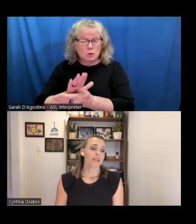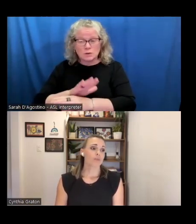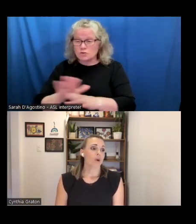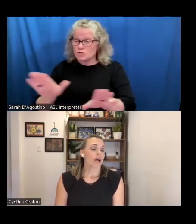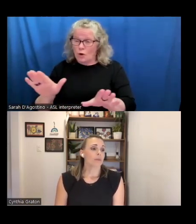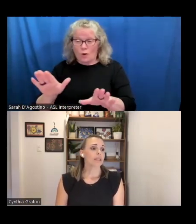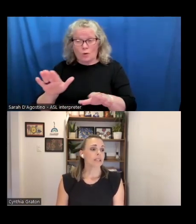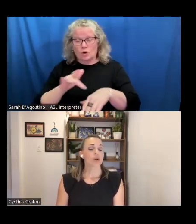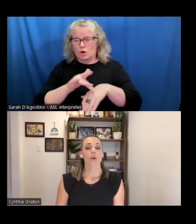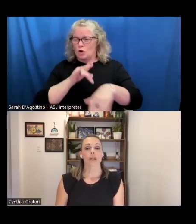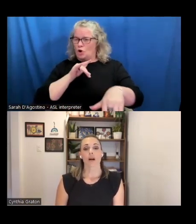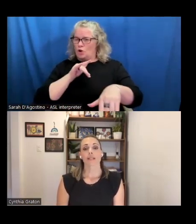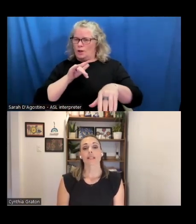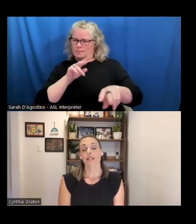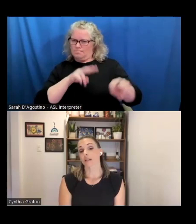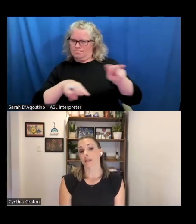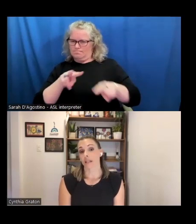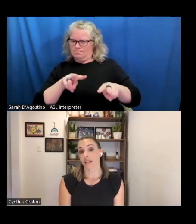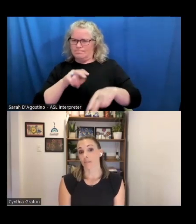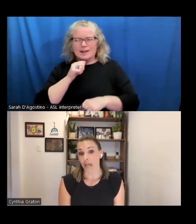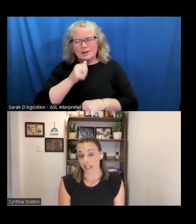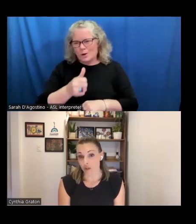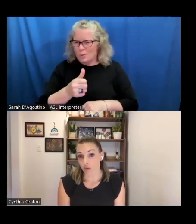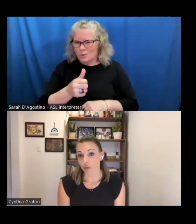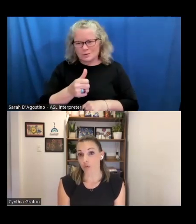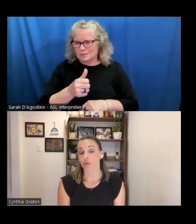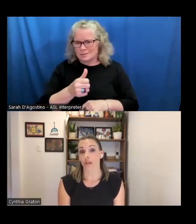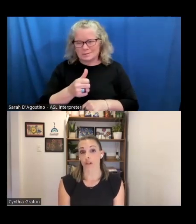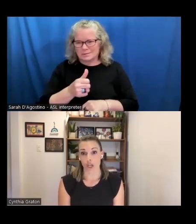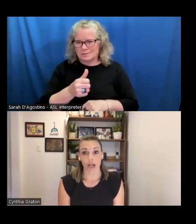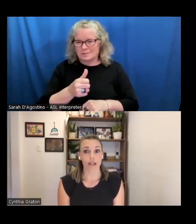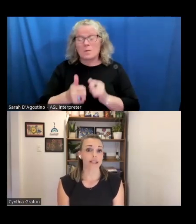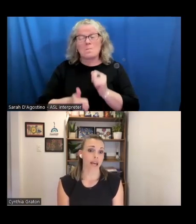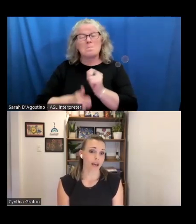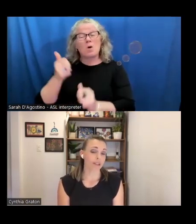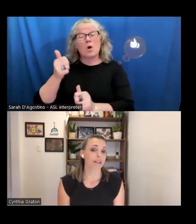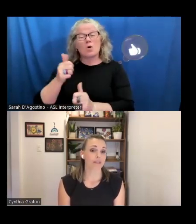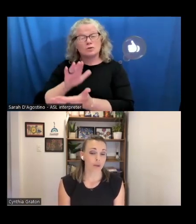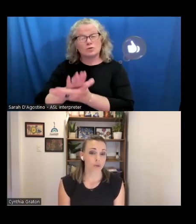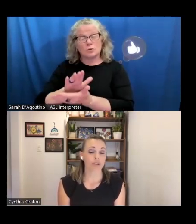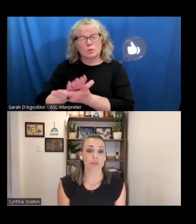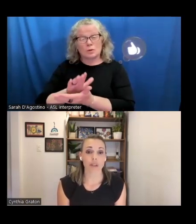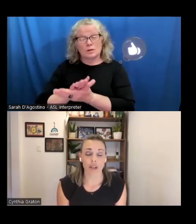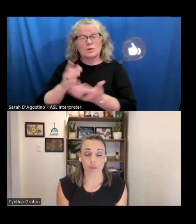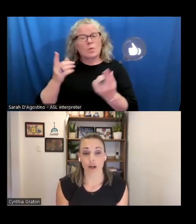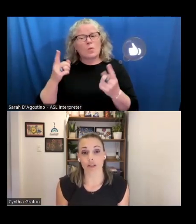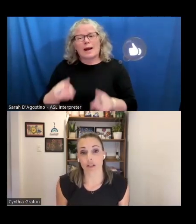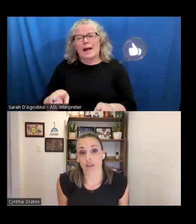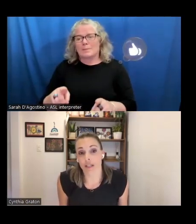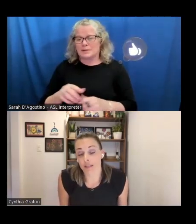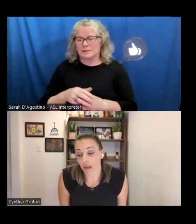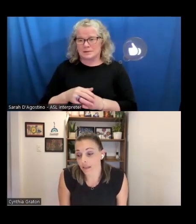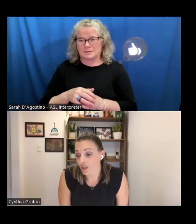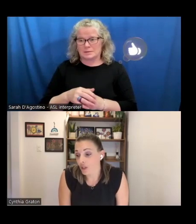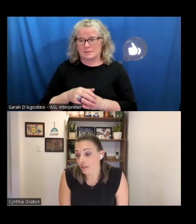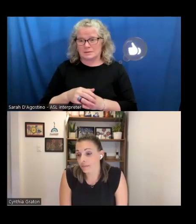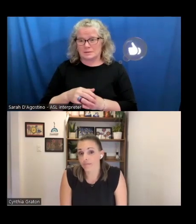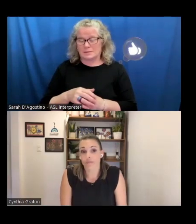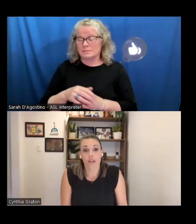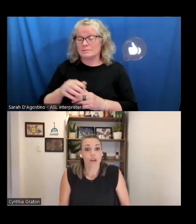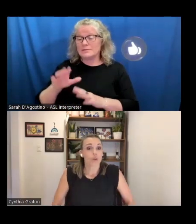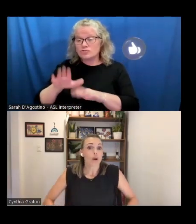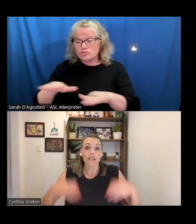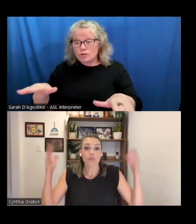What is primarily going on still in many schools when a child is having difficulty meeting a particular